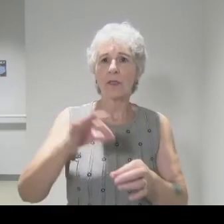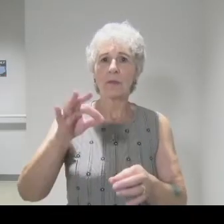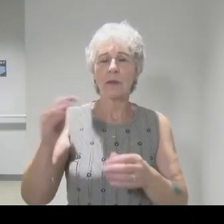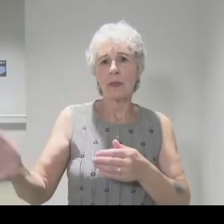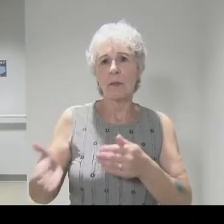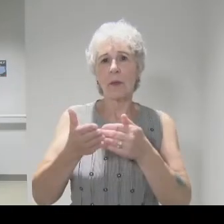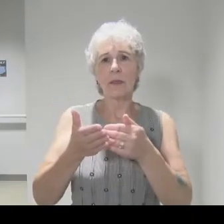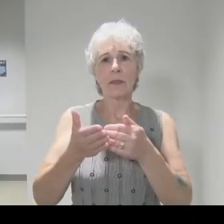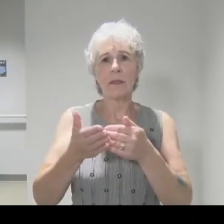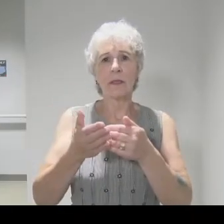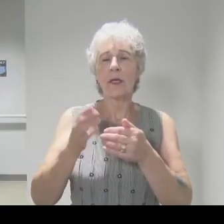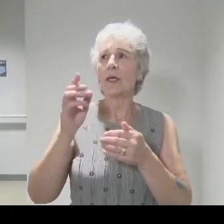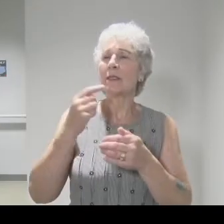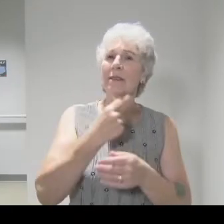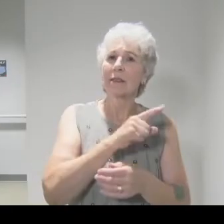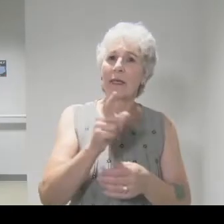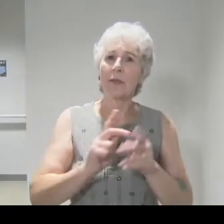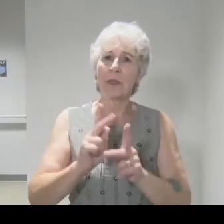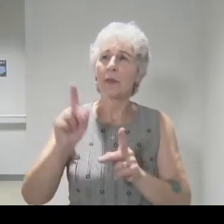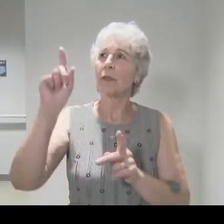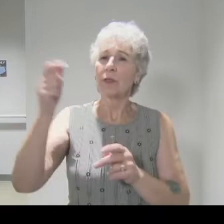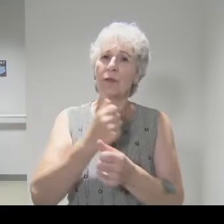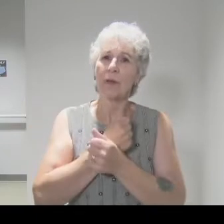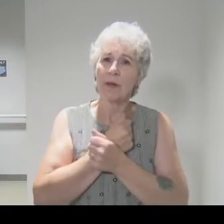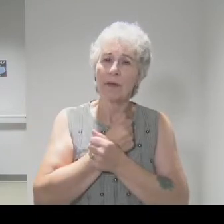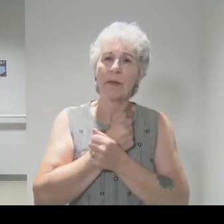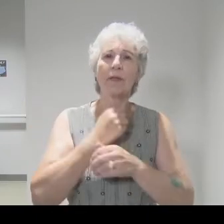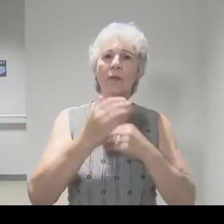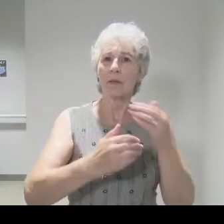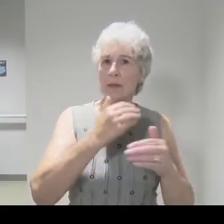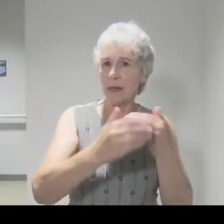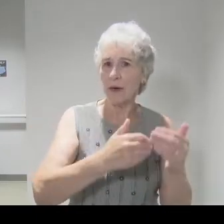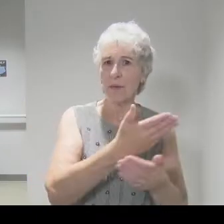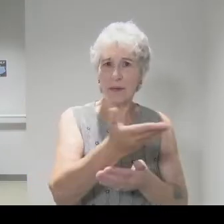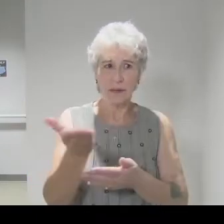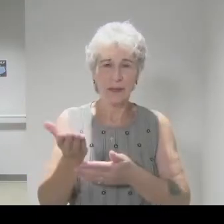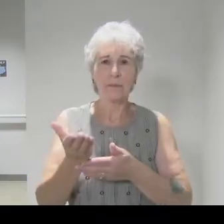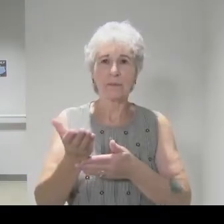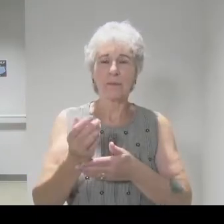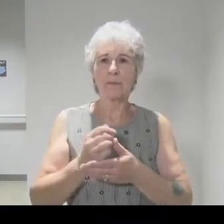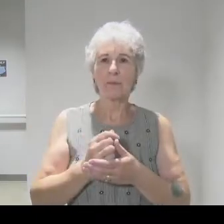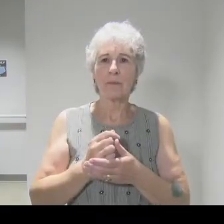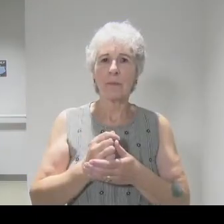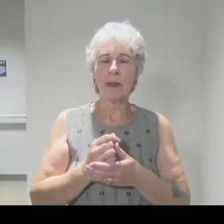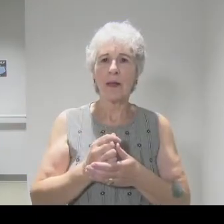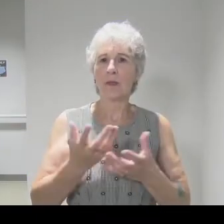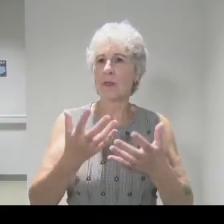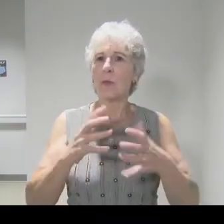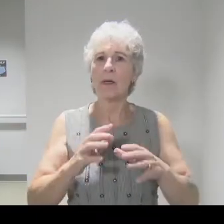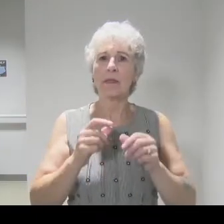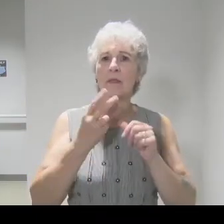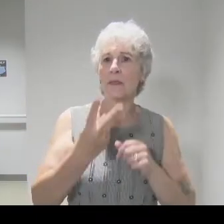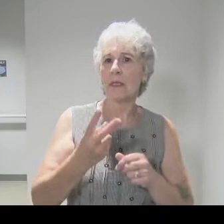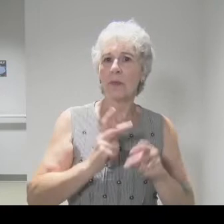know you love them. You love them. You care about them. And that you would not want to see them continue in